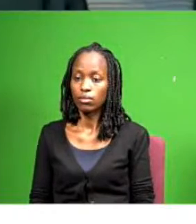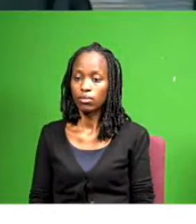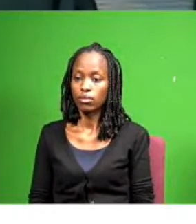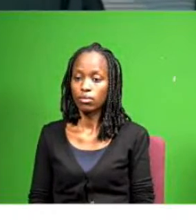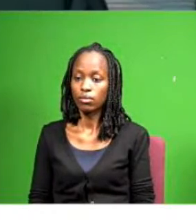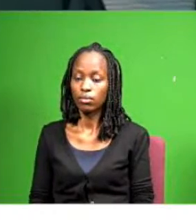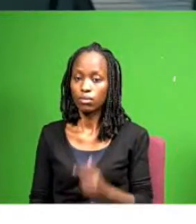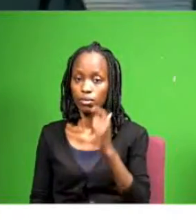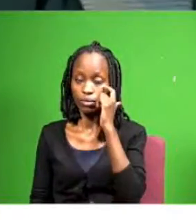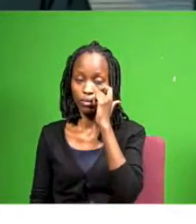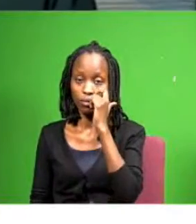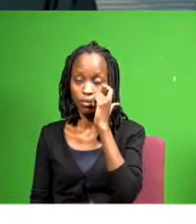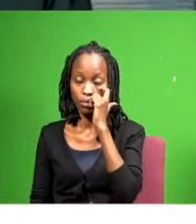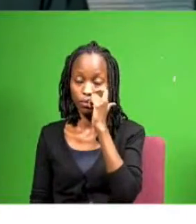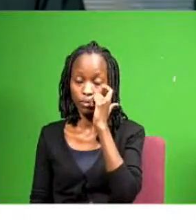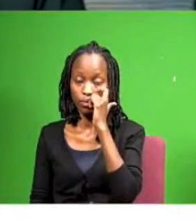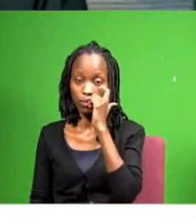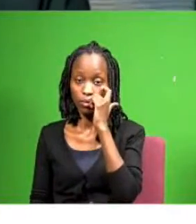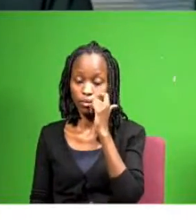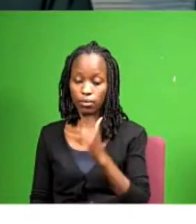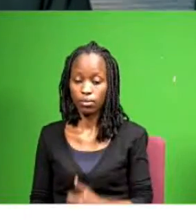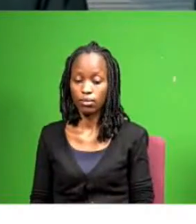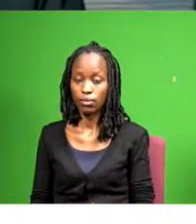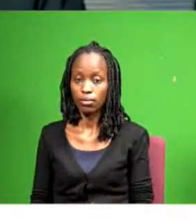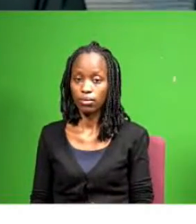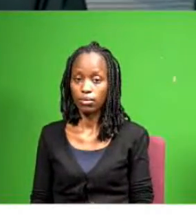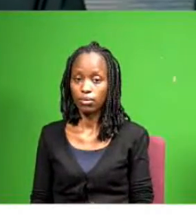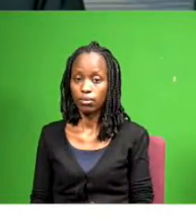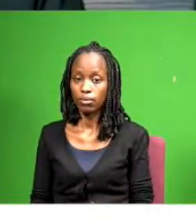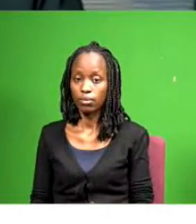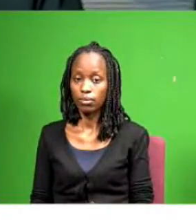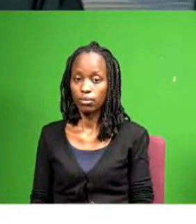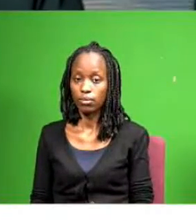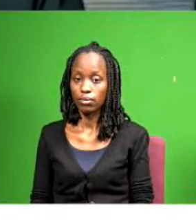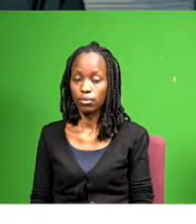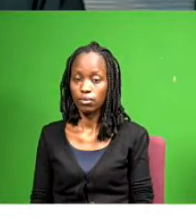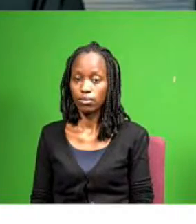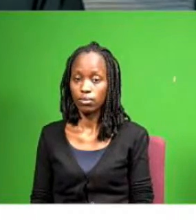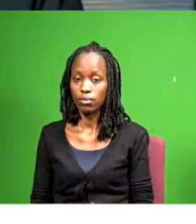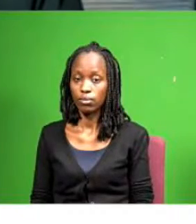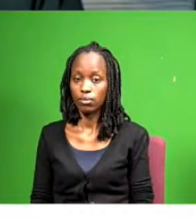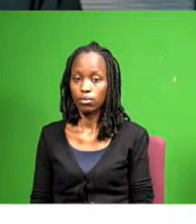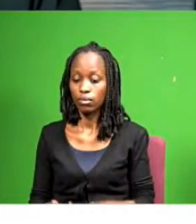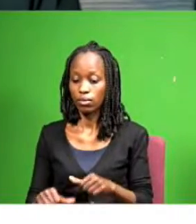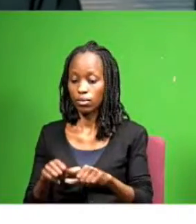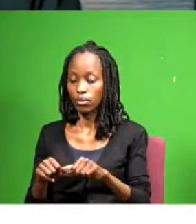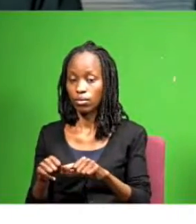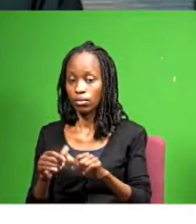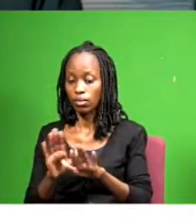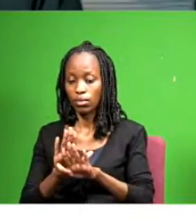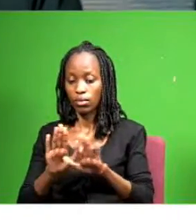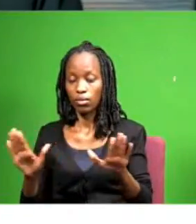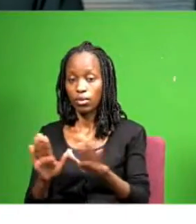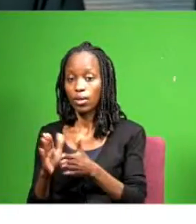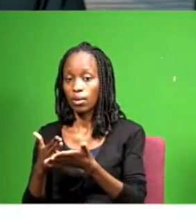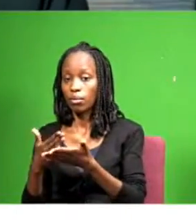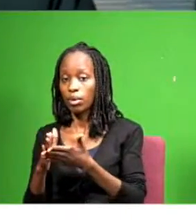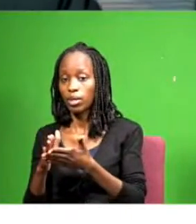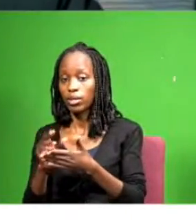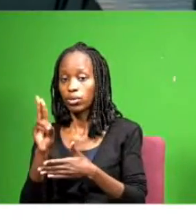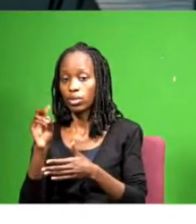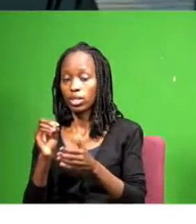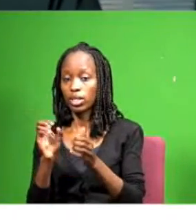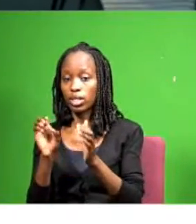my observations is that on the alleged existence of eternity and an amendable clauses in the COK